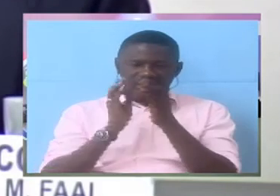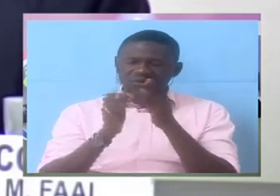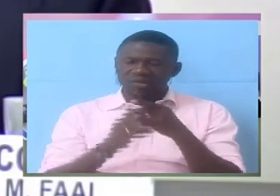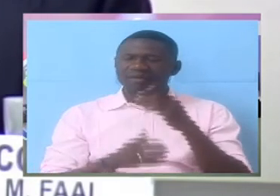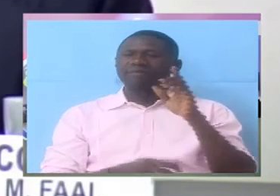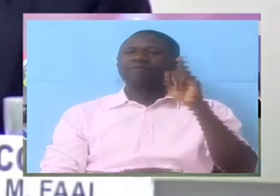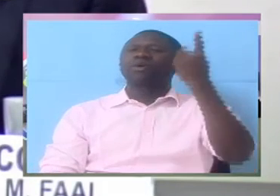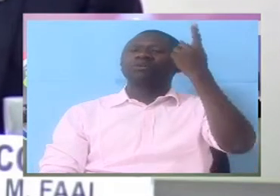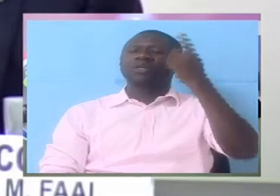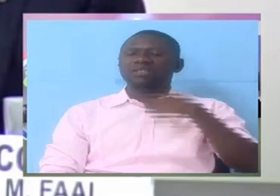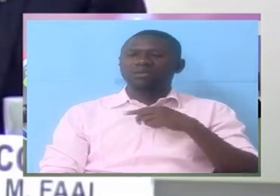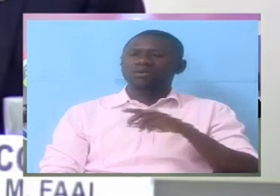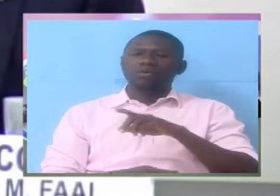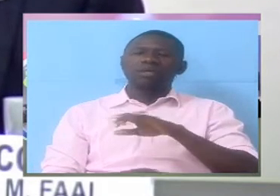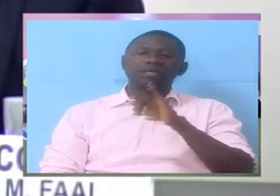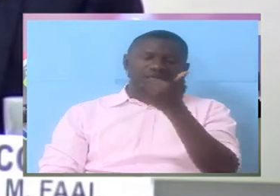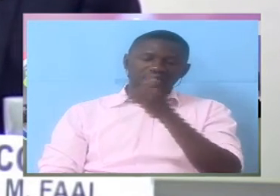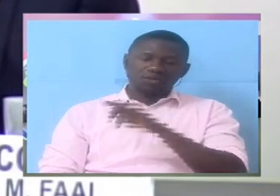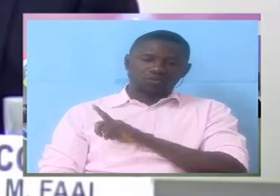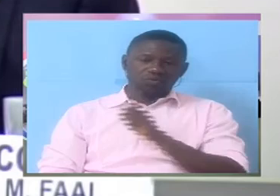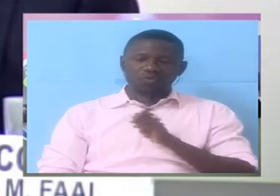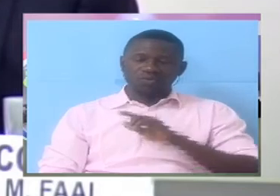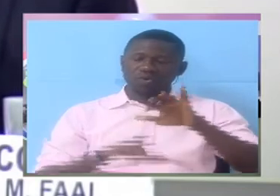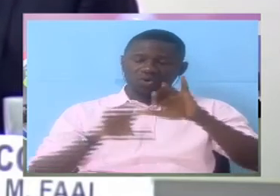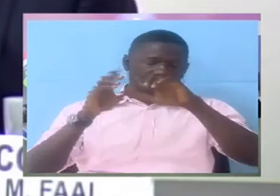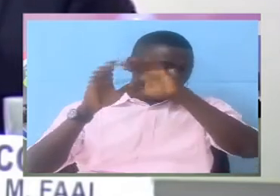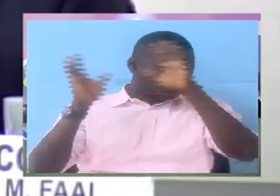you tell me you can remember. Counsel.